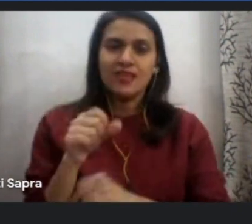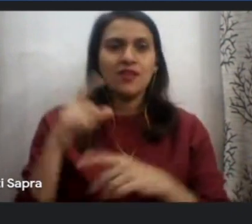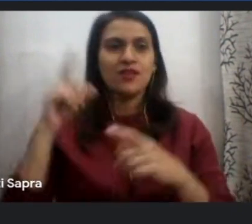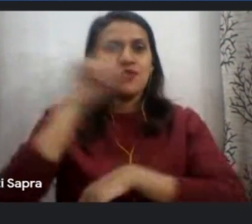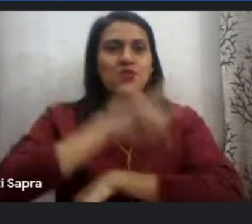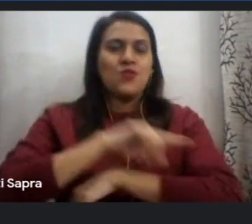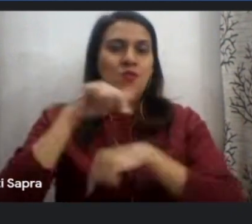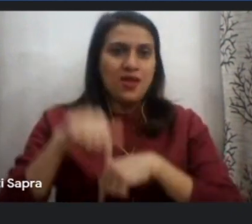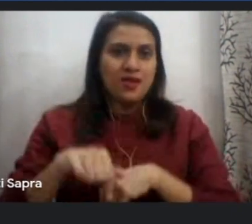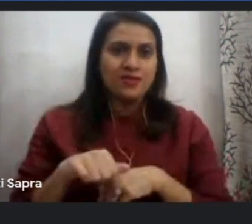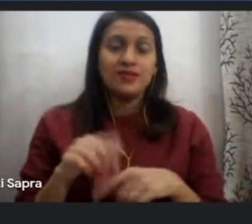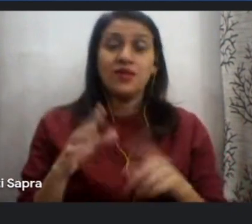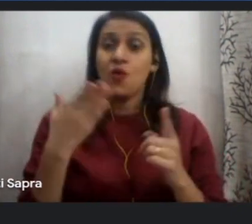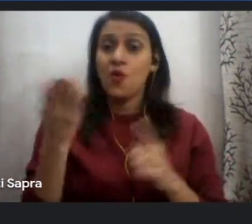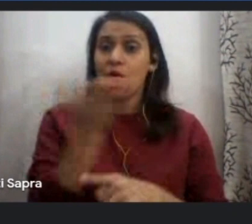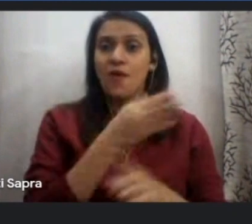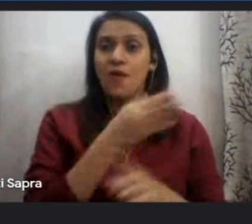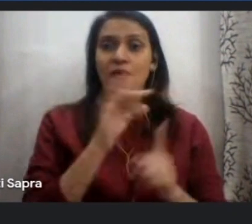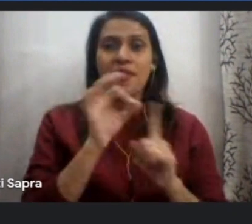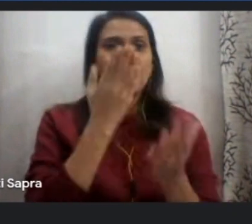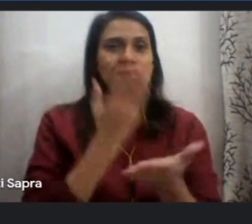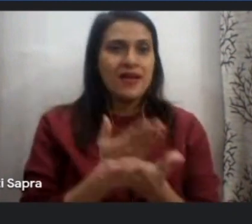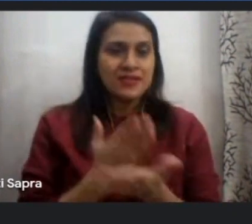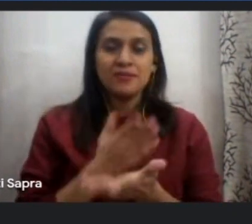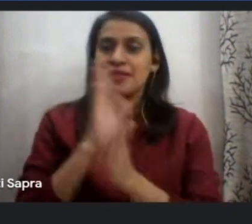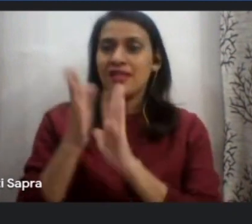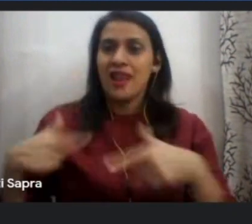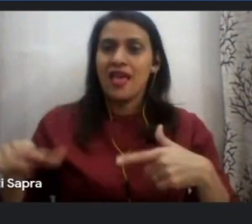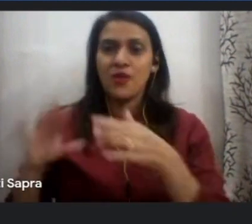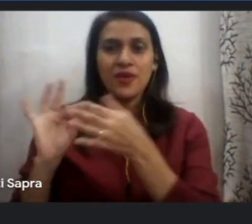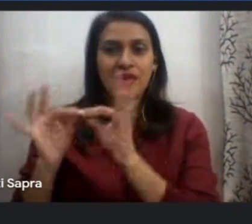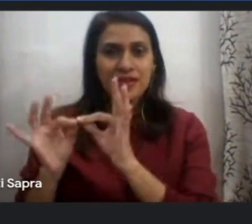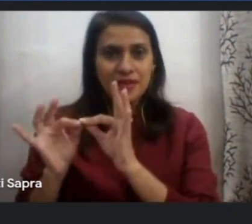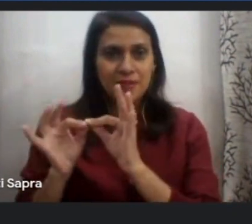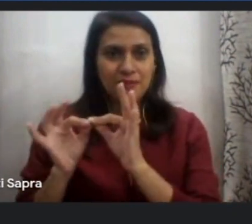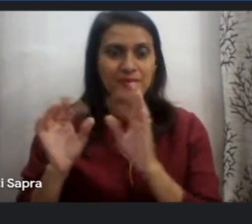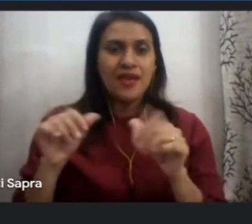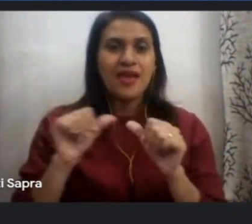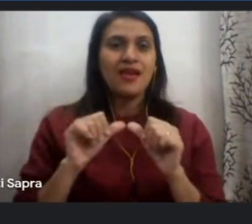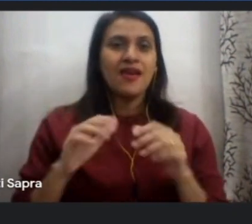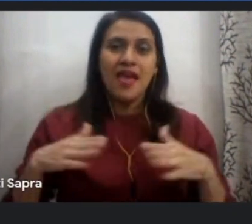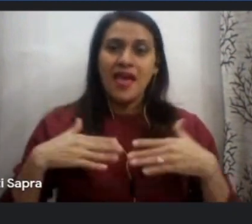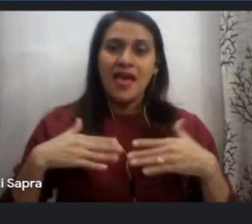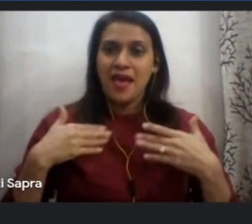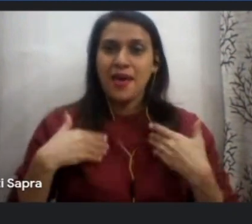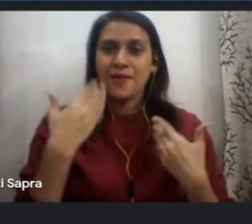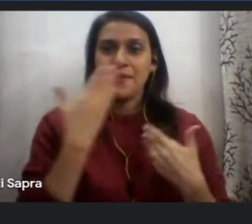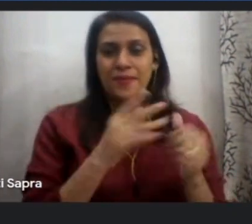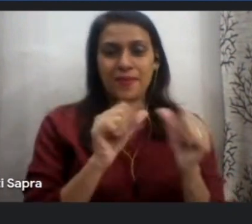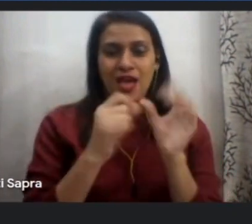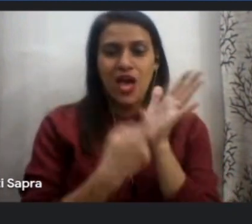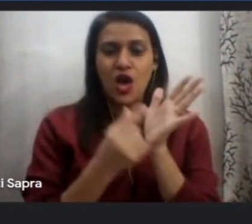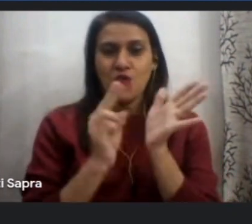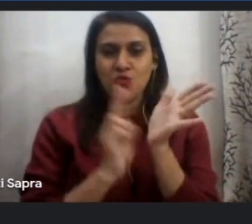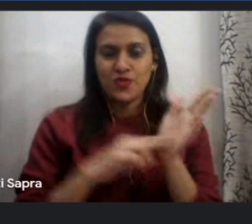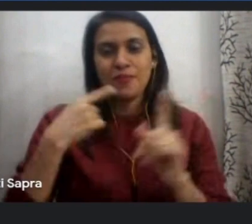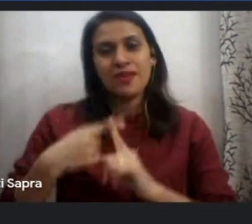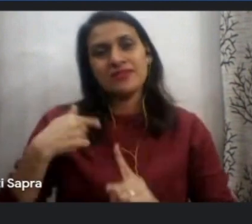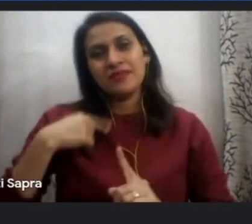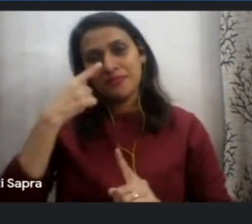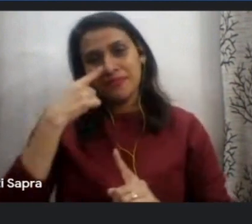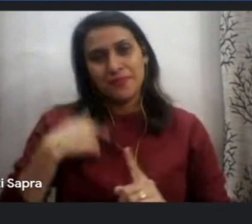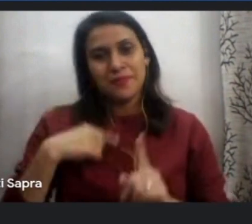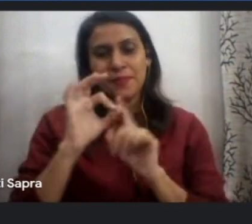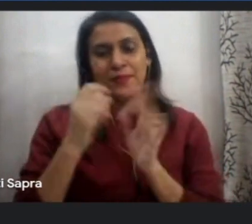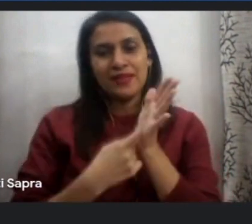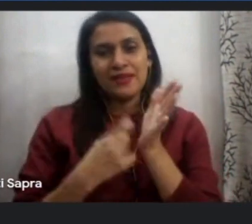you all participants, sign language interpreters, Mr. Arun C. Rao and Ms. Preeti Sapra. And